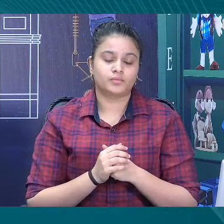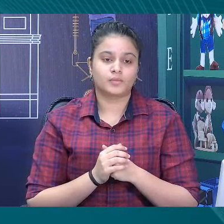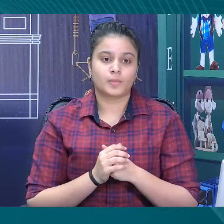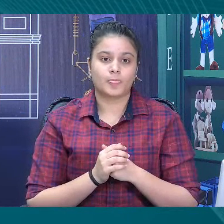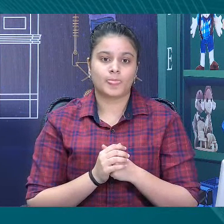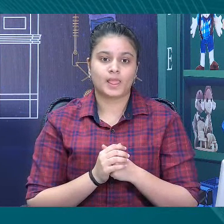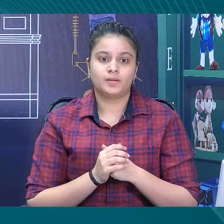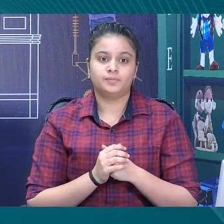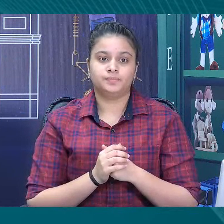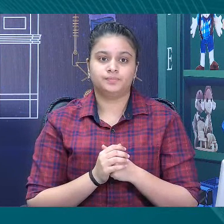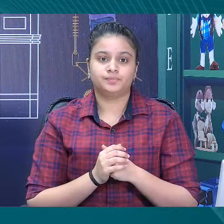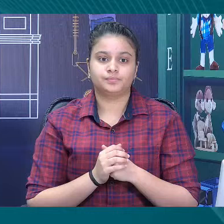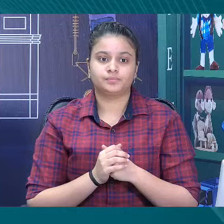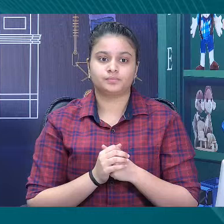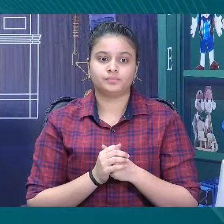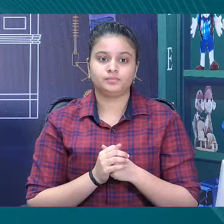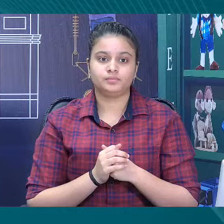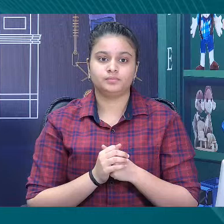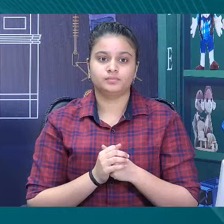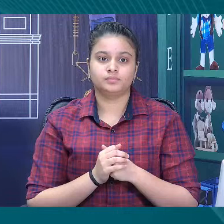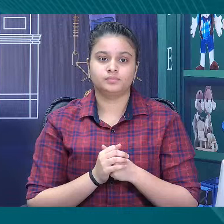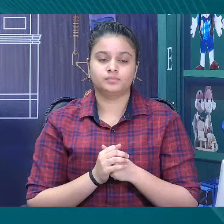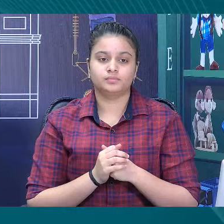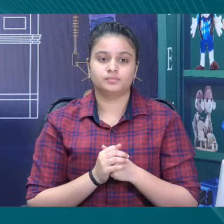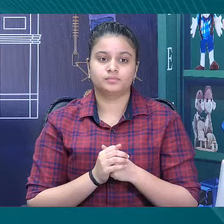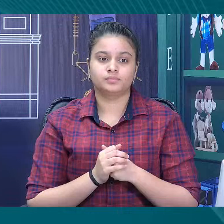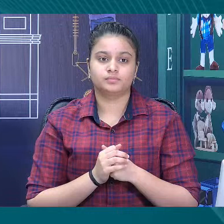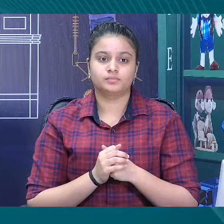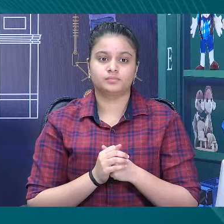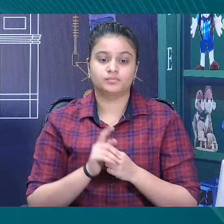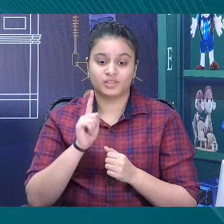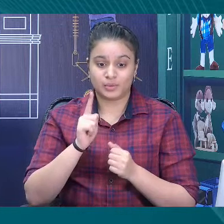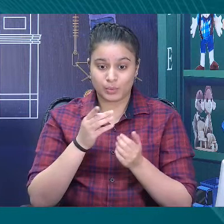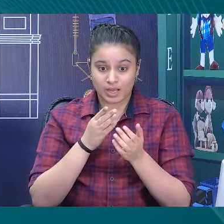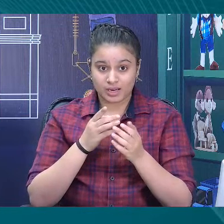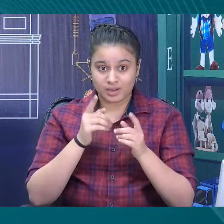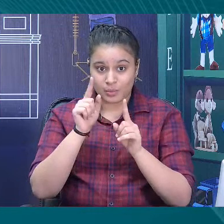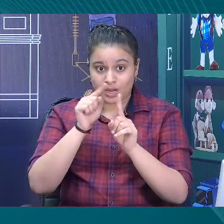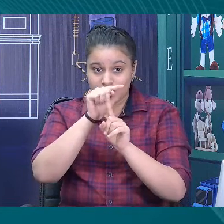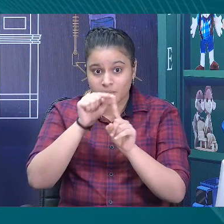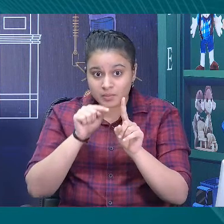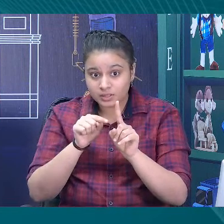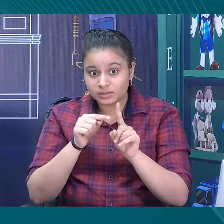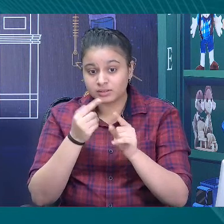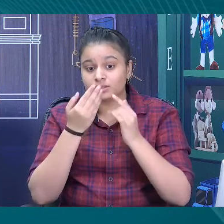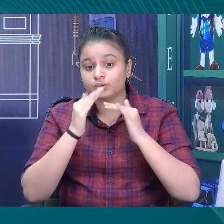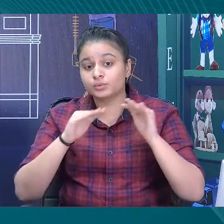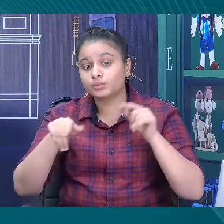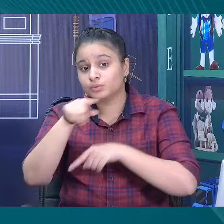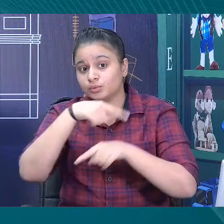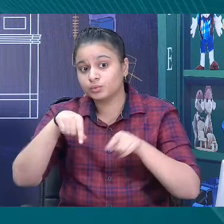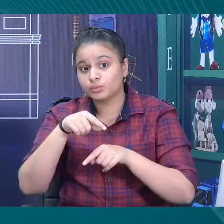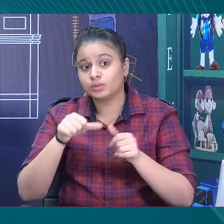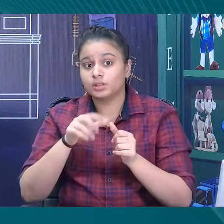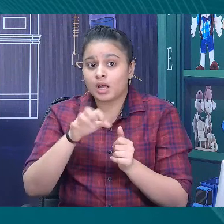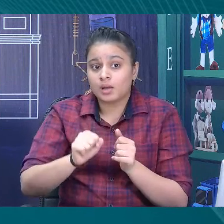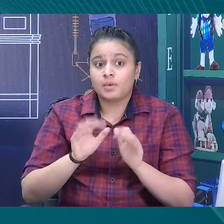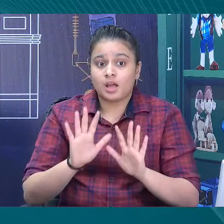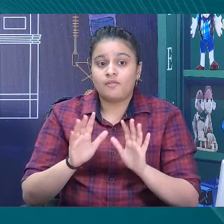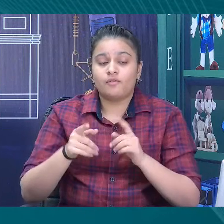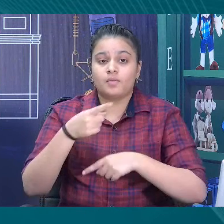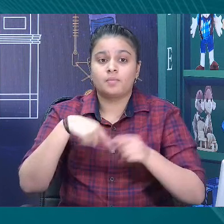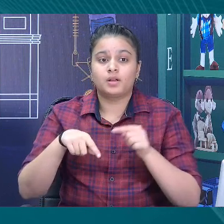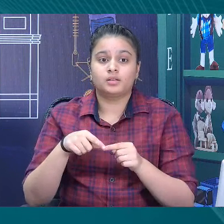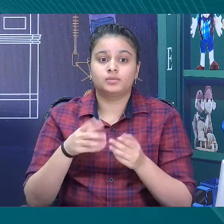being one part of student or human variability. Okay, and under that